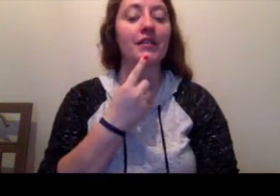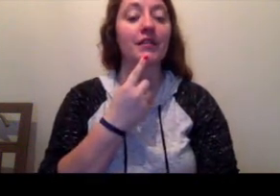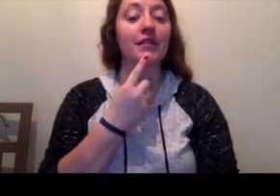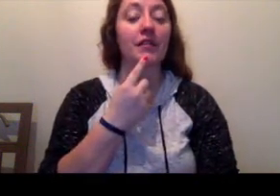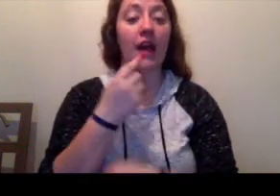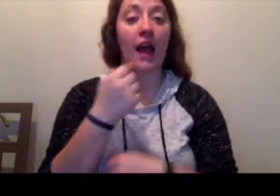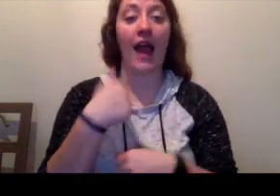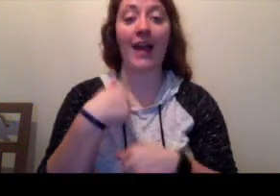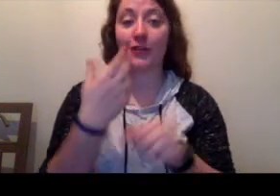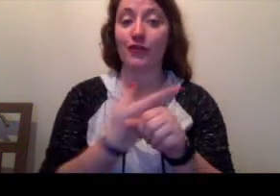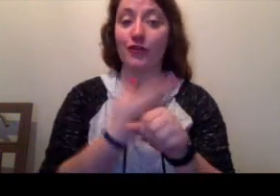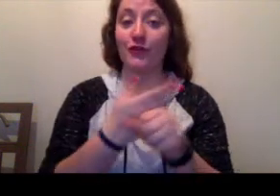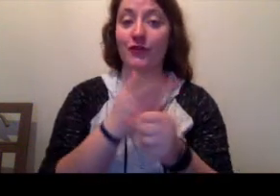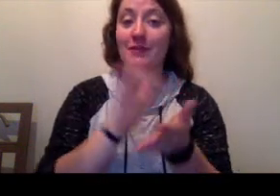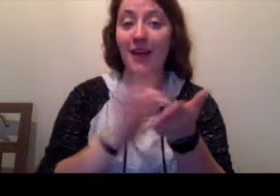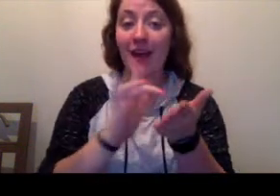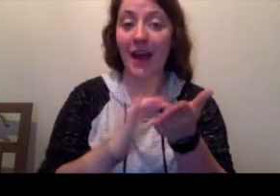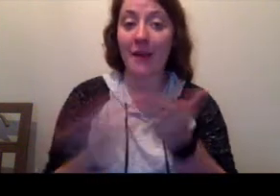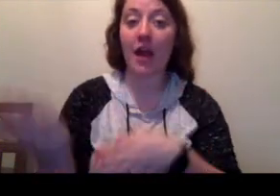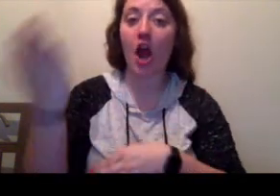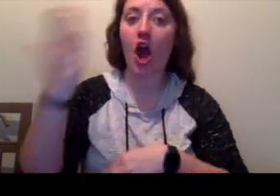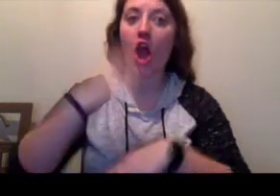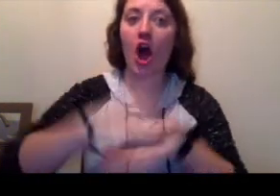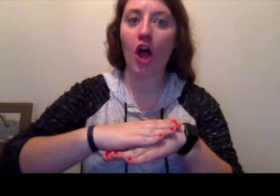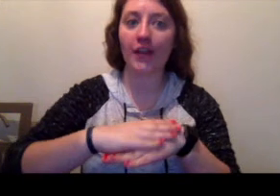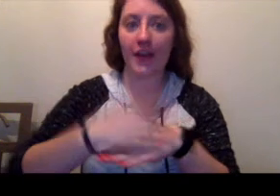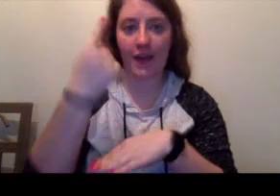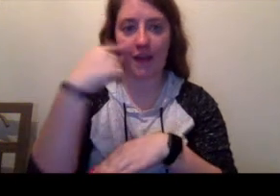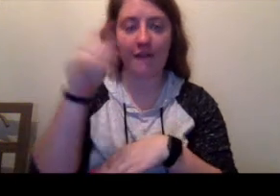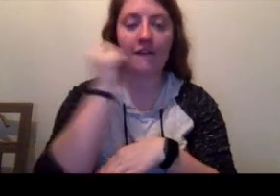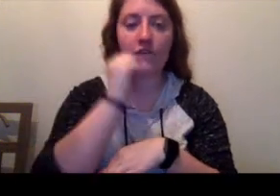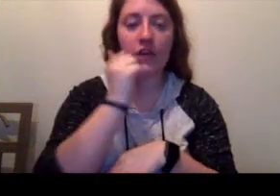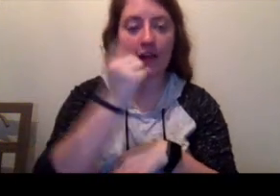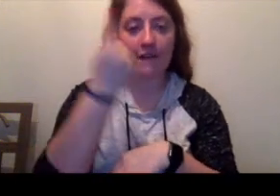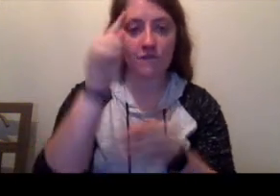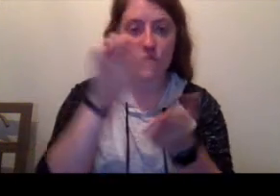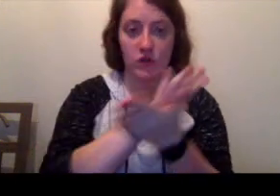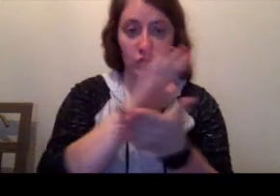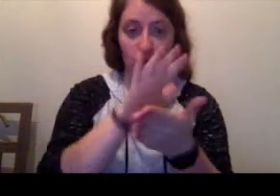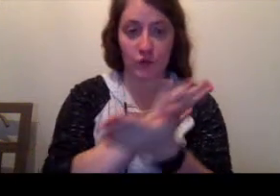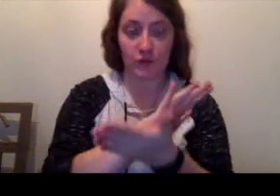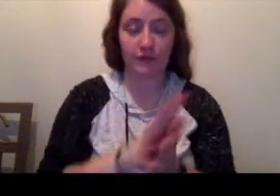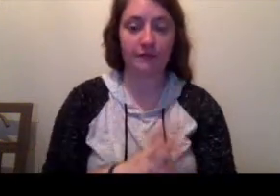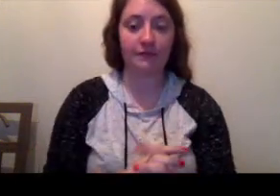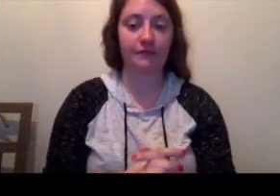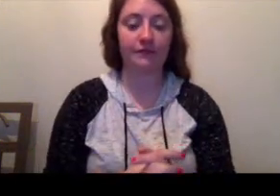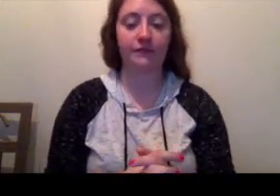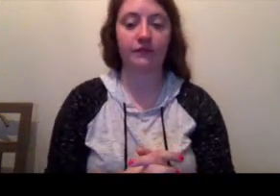iPad all day, every day for school. iPad is used